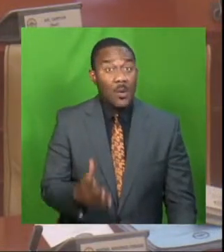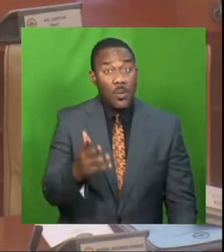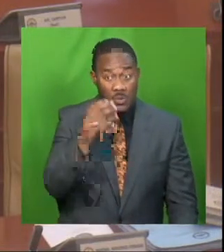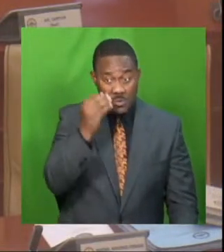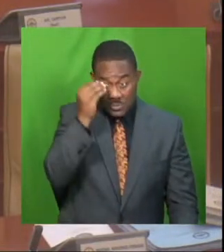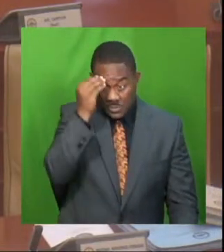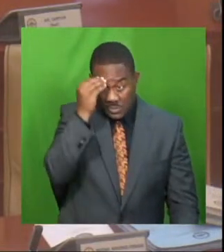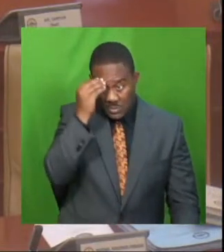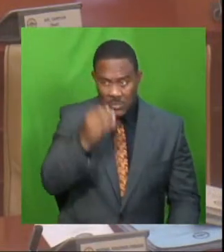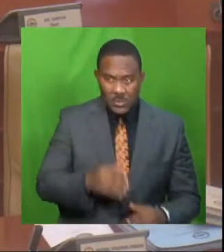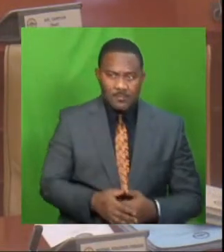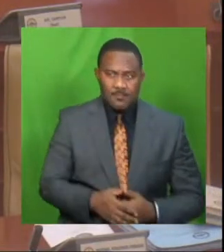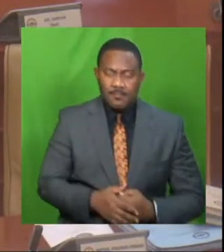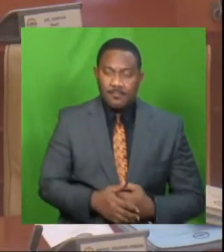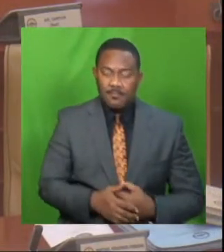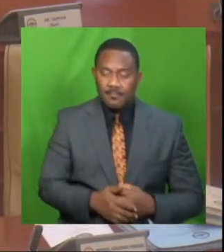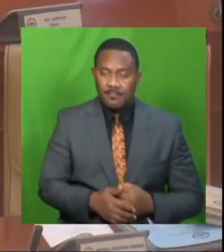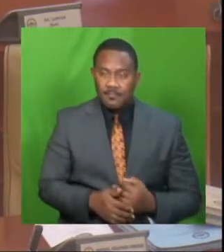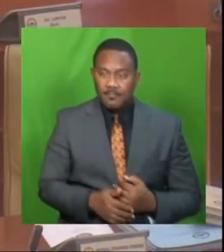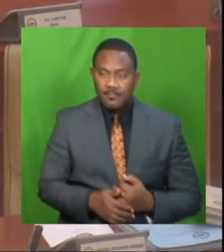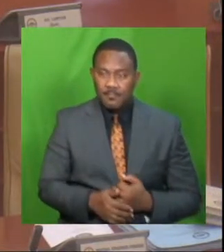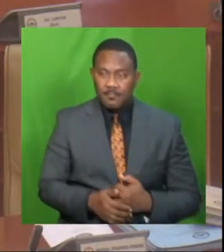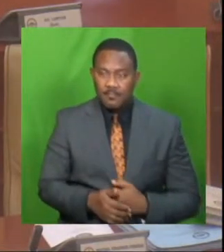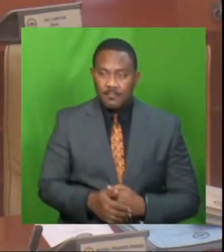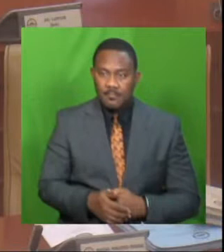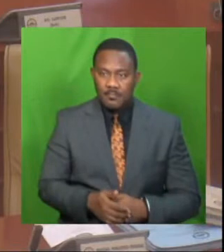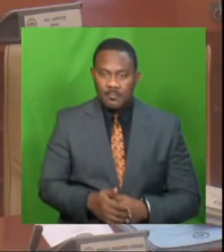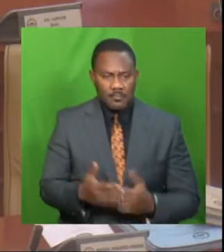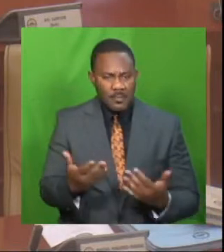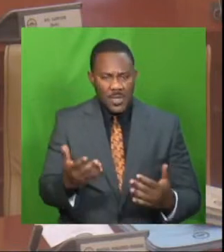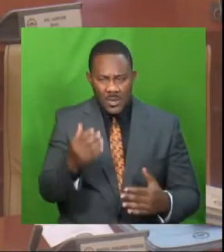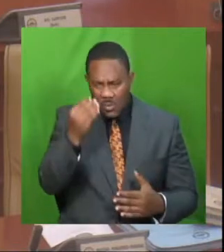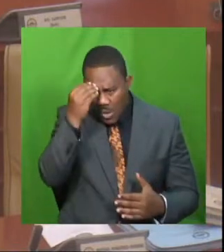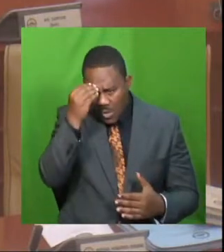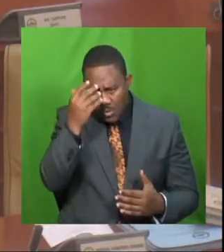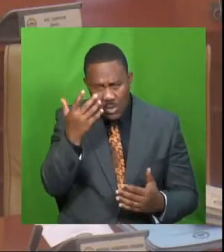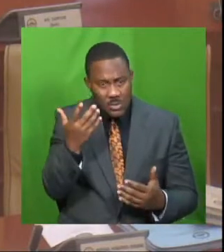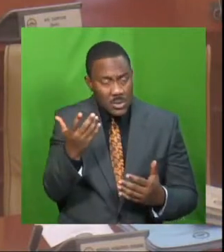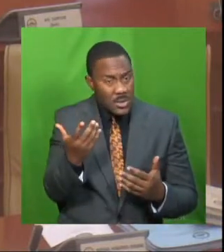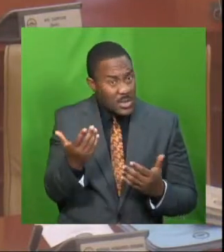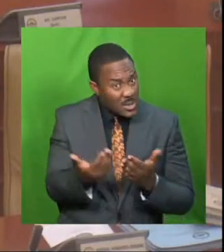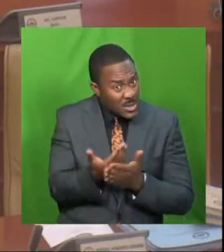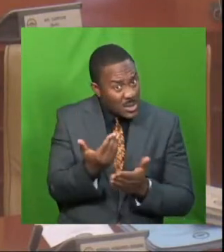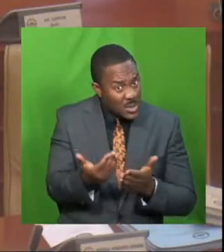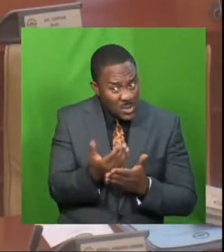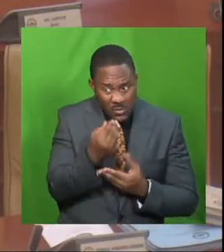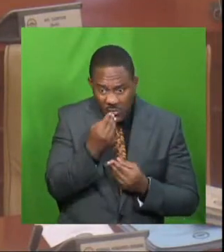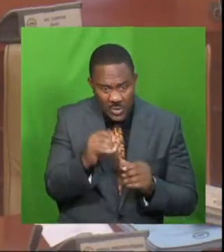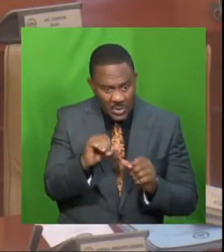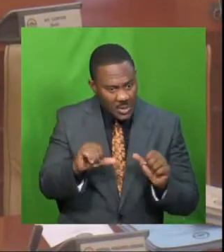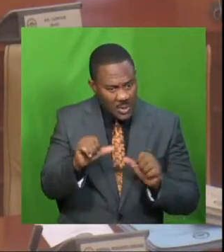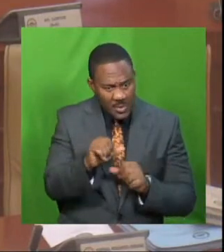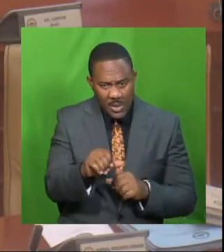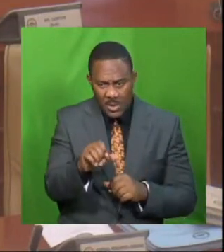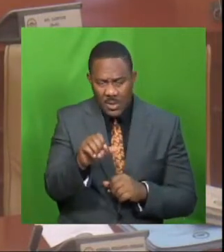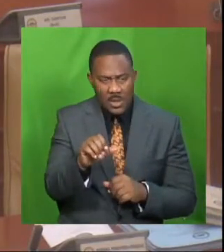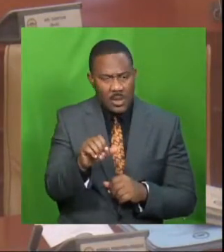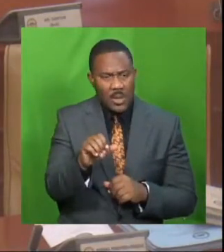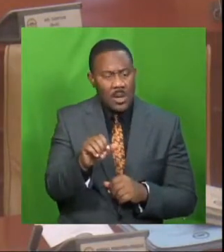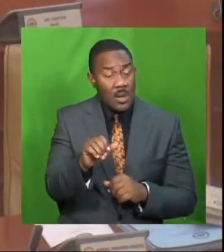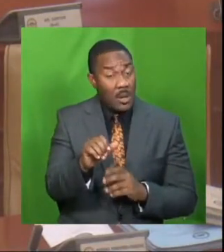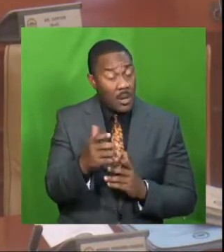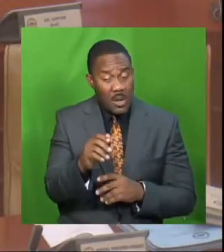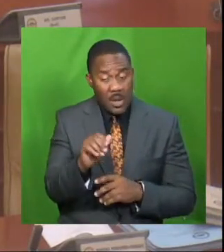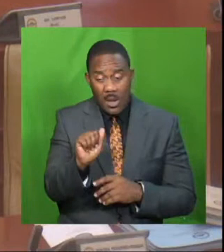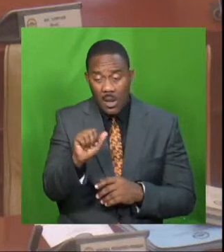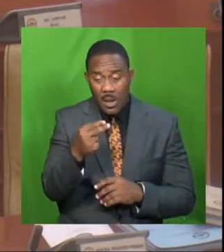whether there's any new update on the death of Ahmed Swale and whether his ministry is taking some